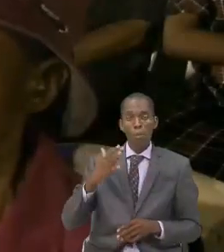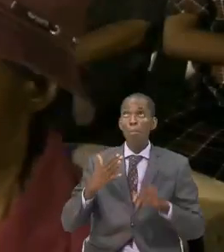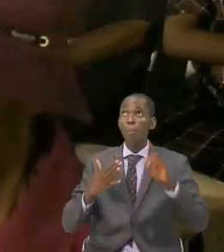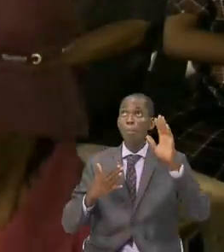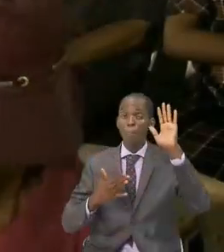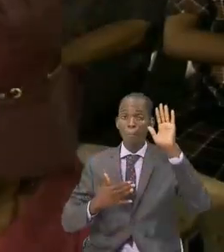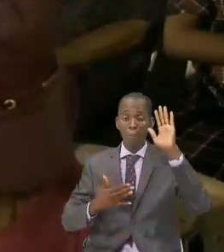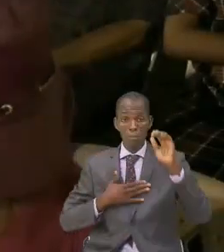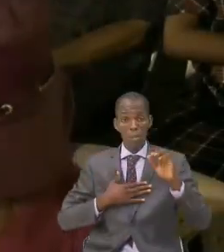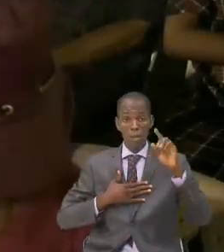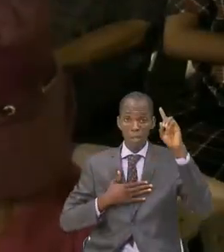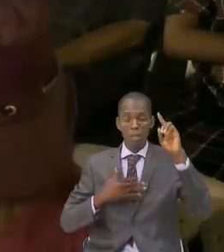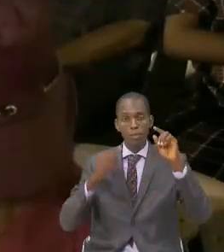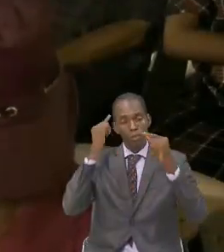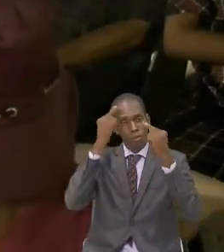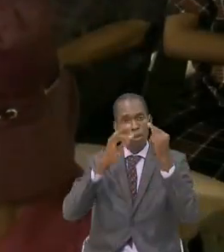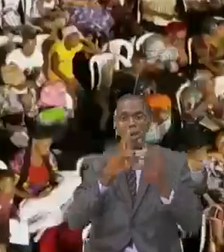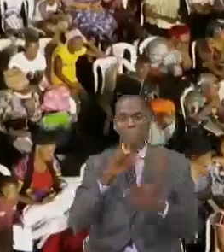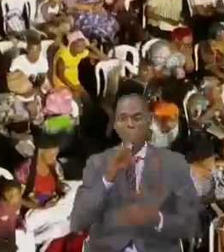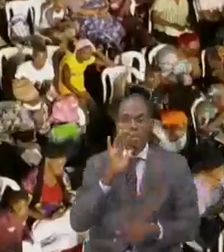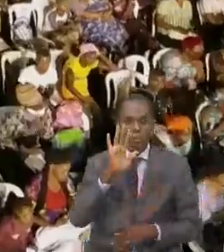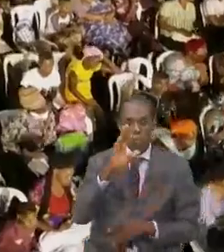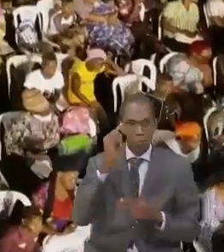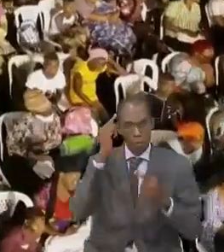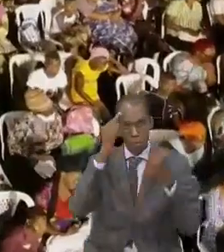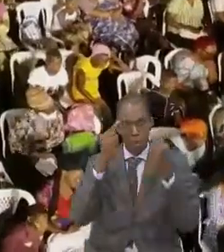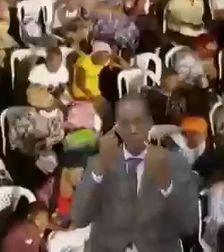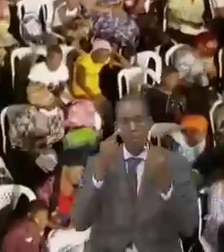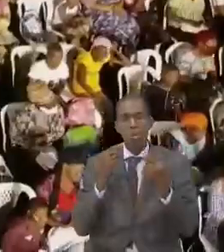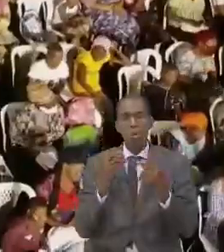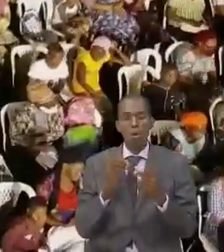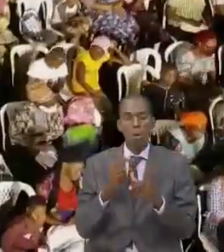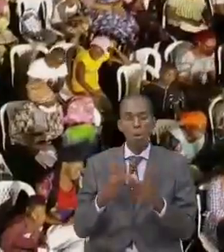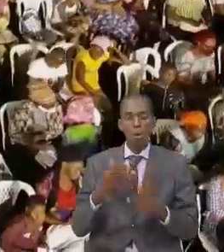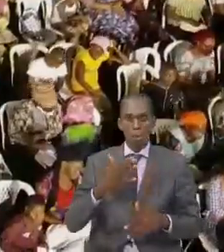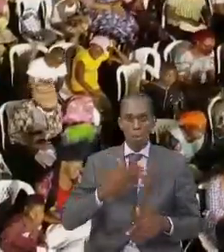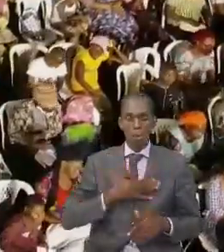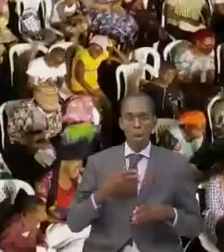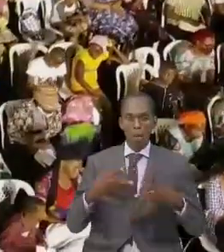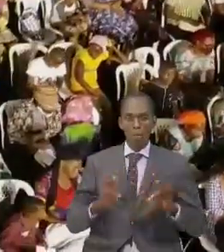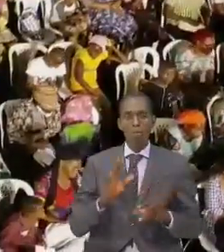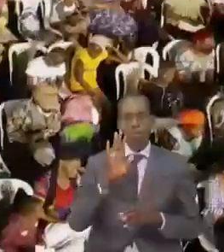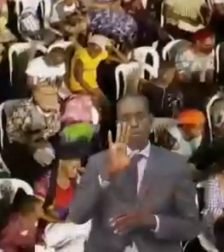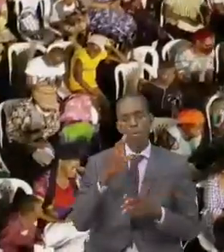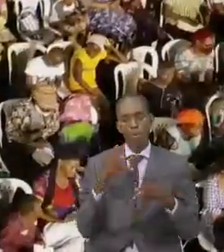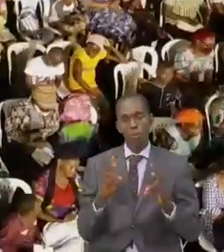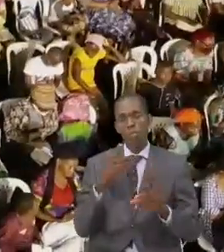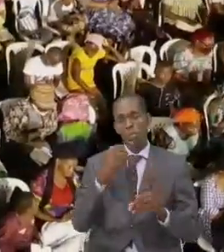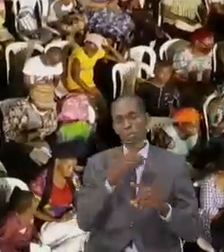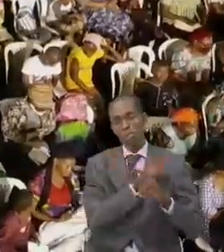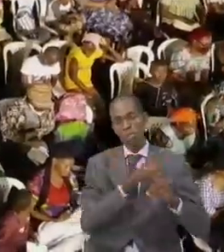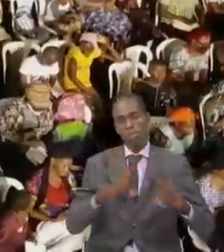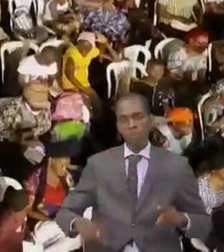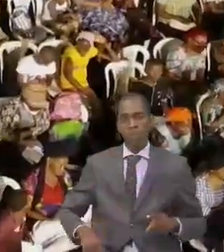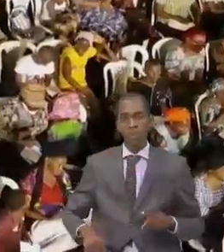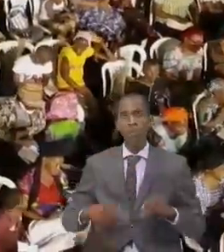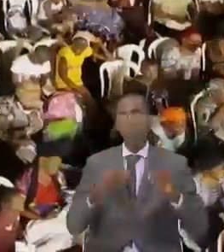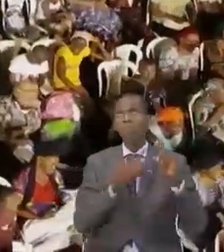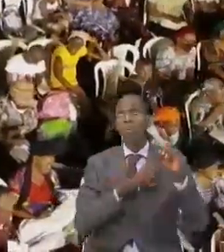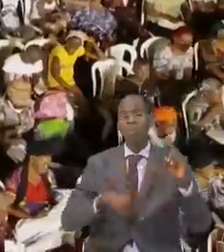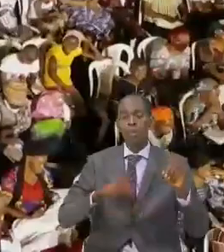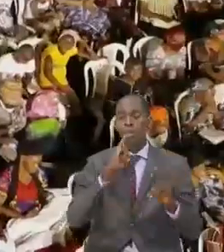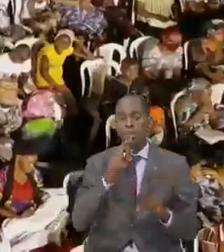Verse 8 says, for my thoughts are not your thoughts, neither are your ways my